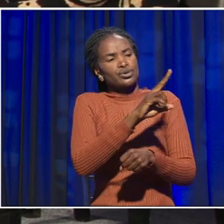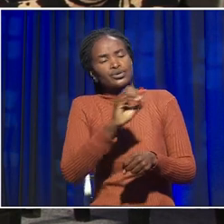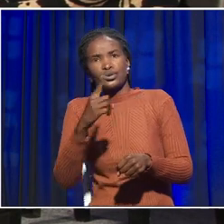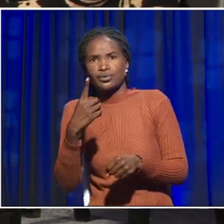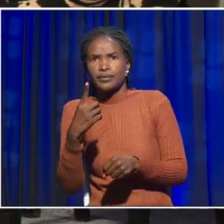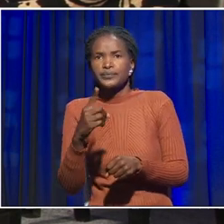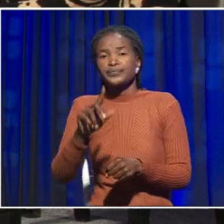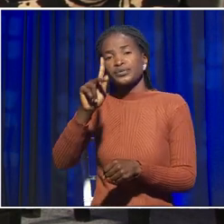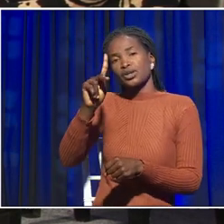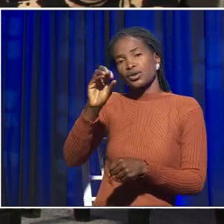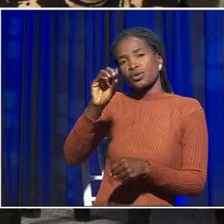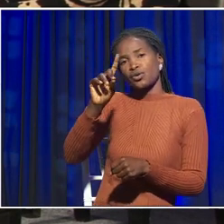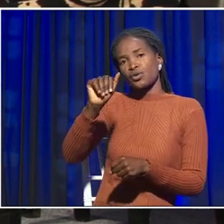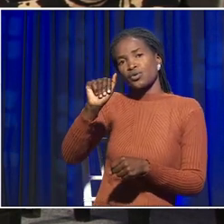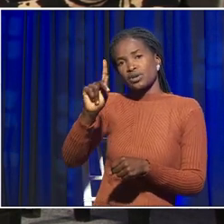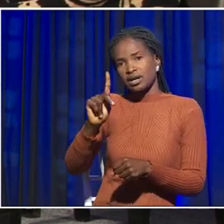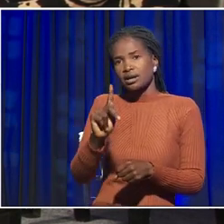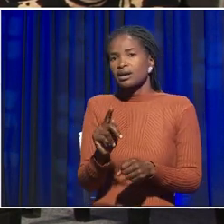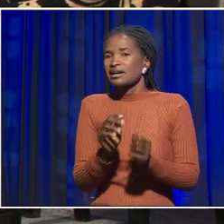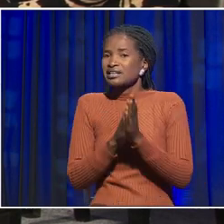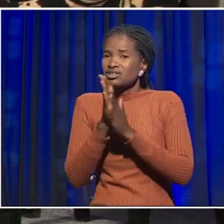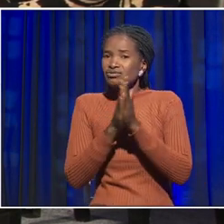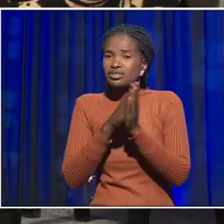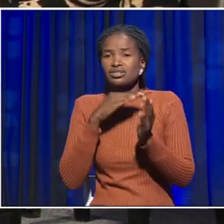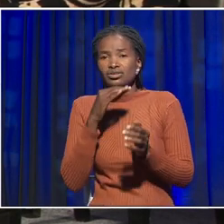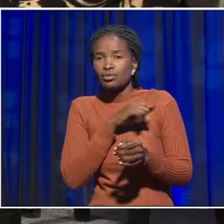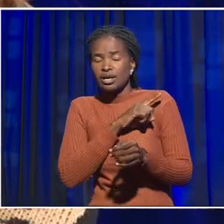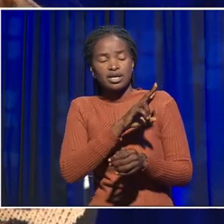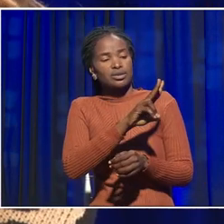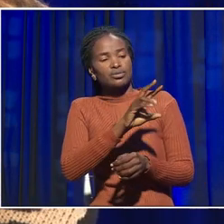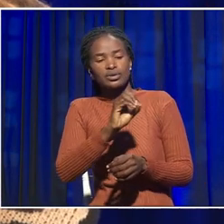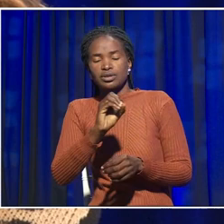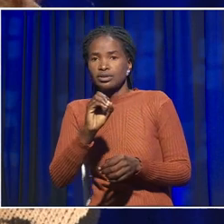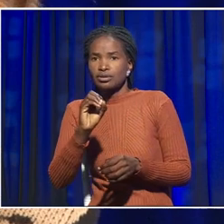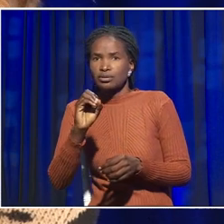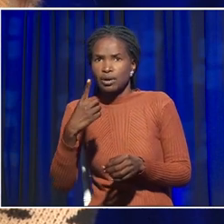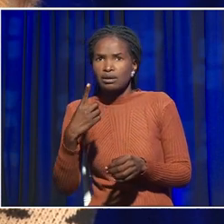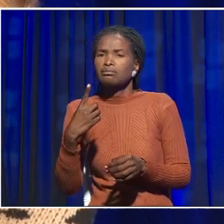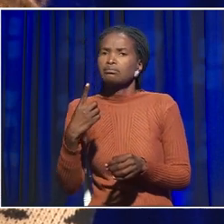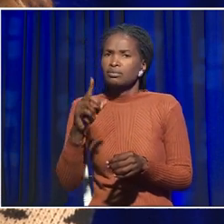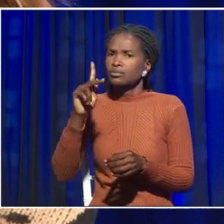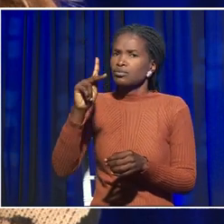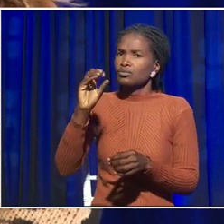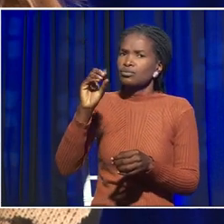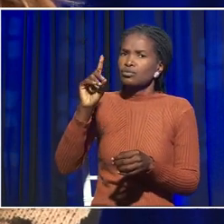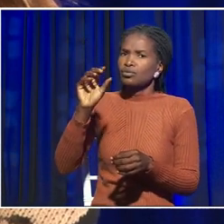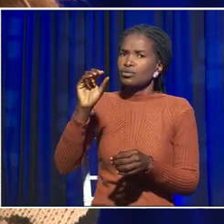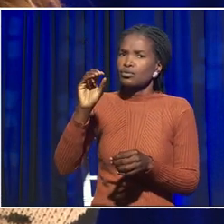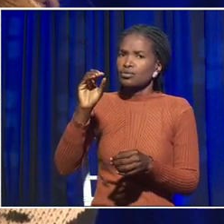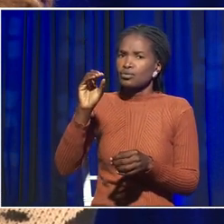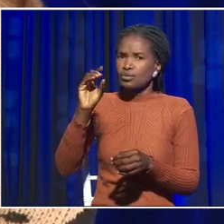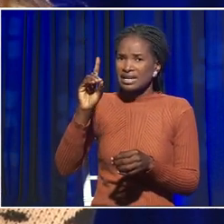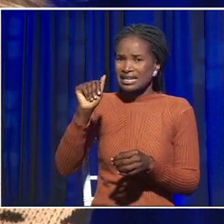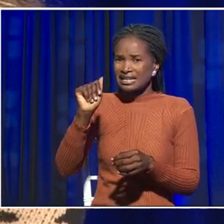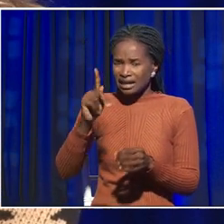Kodak probably is one of the most interesting story, because in 2001, they were already investing in digital innovation.